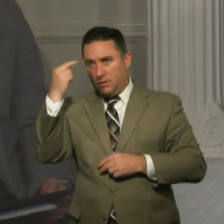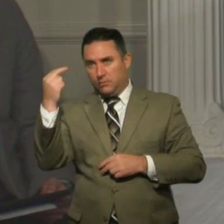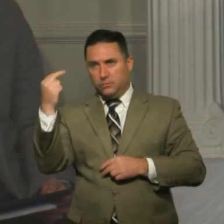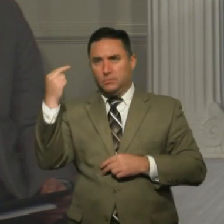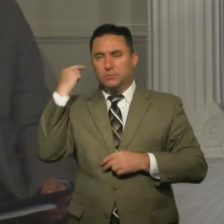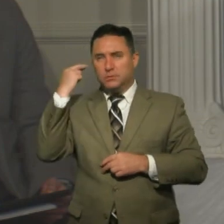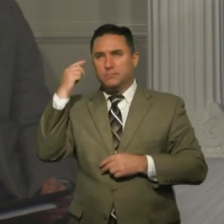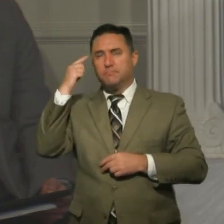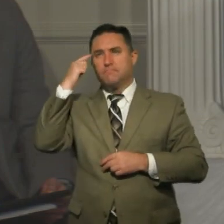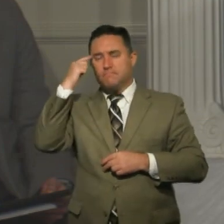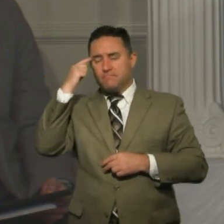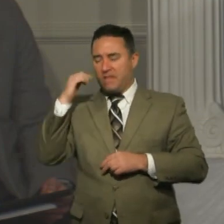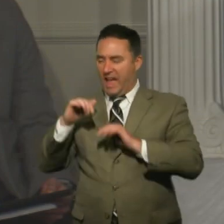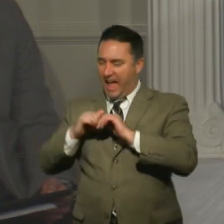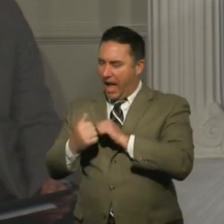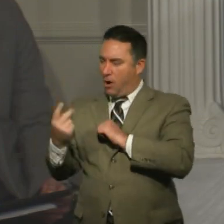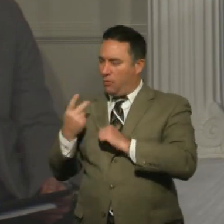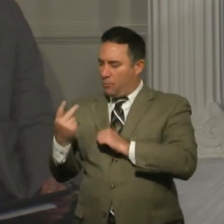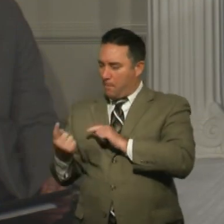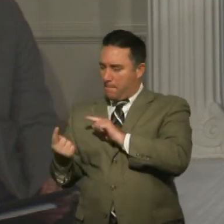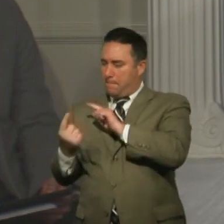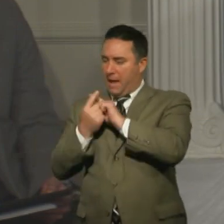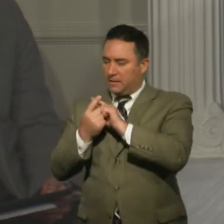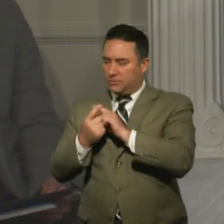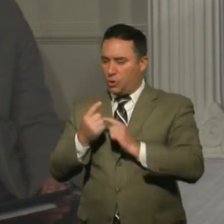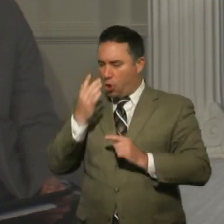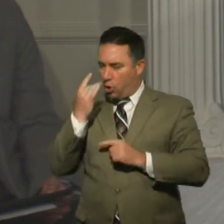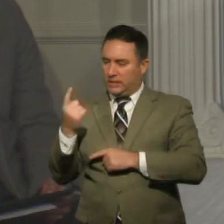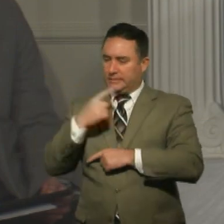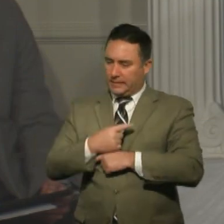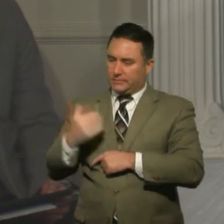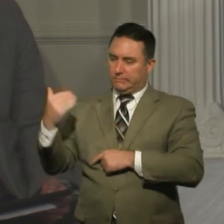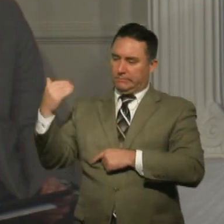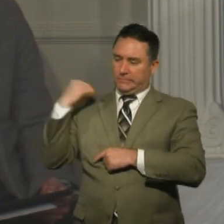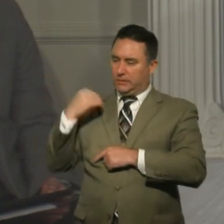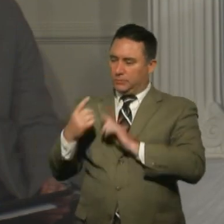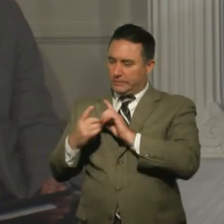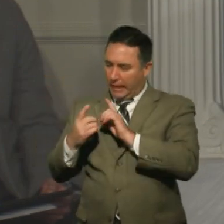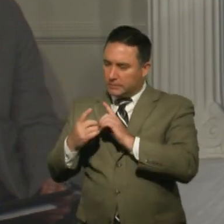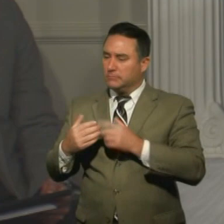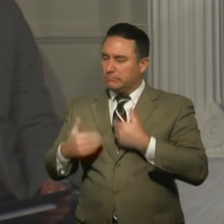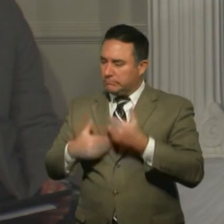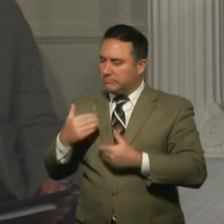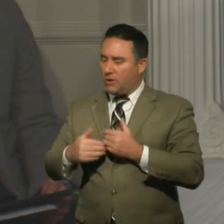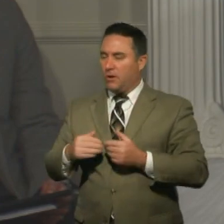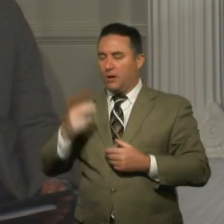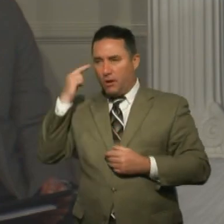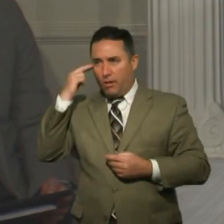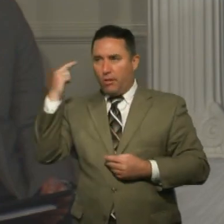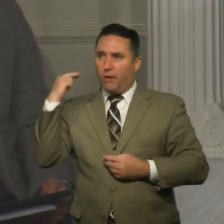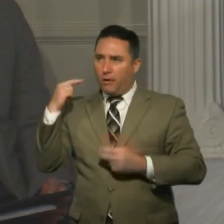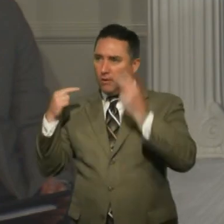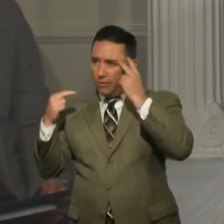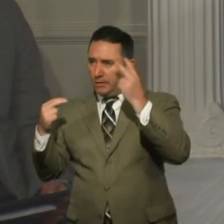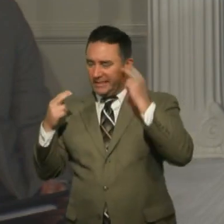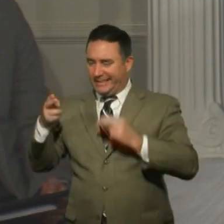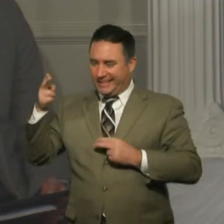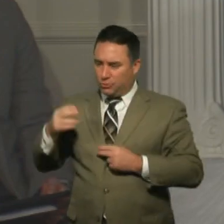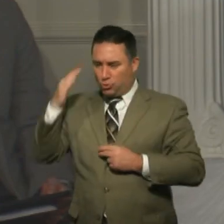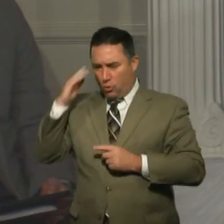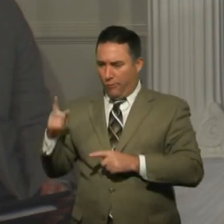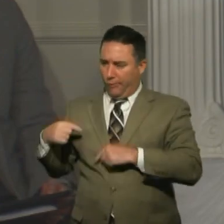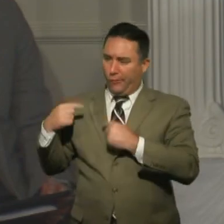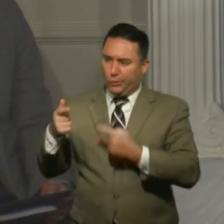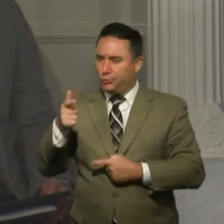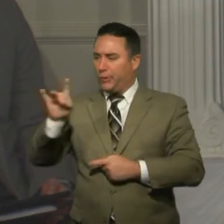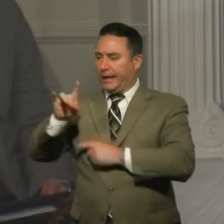and rethink how we met, some of our early dates, and go through all the past history that I've known her for 28